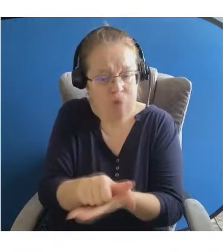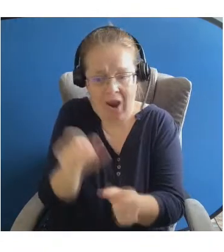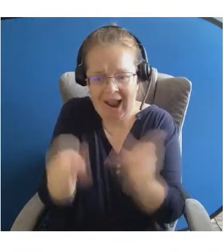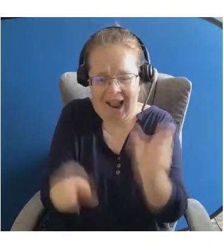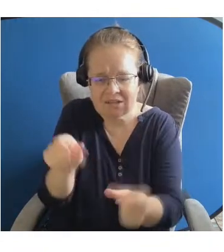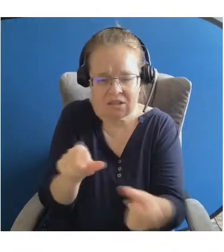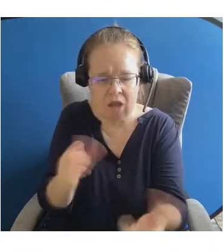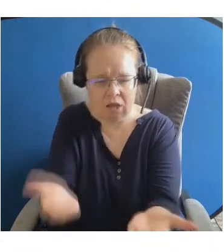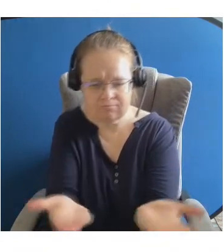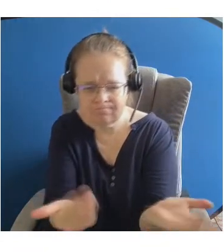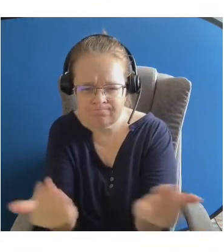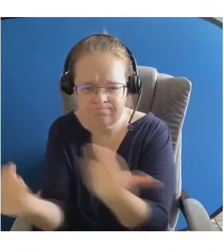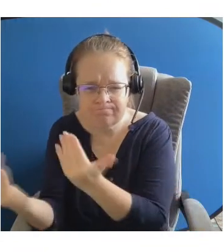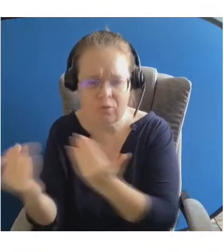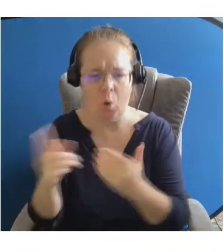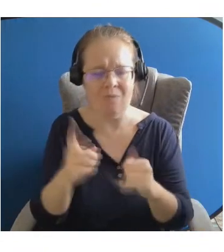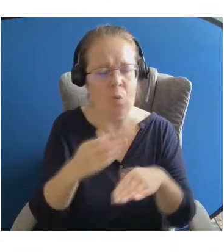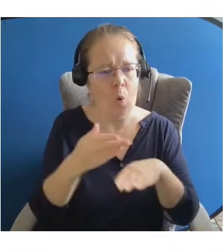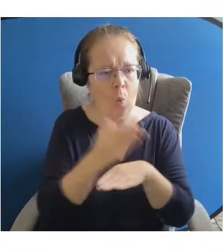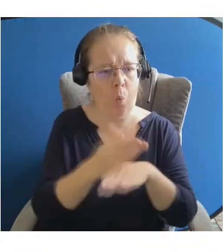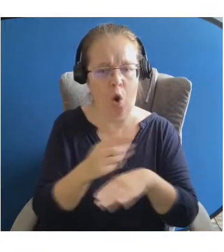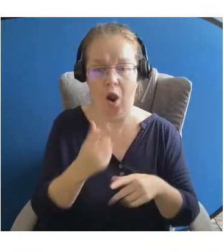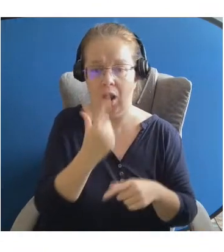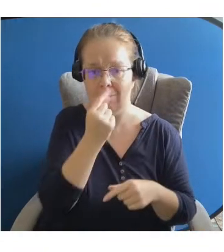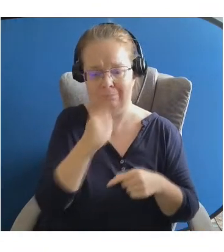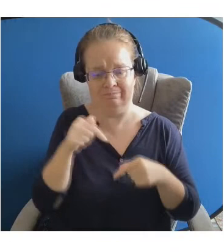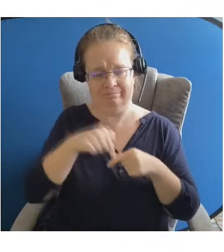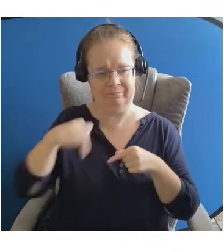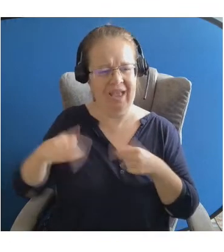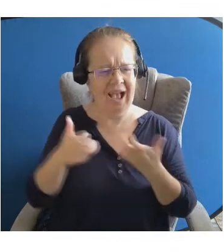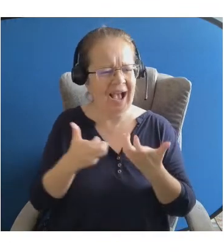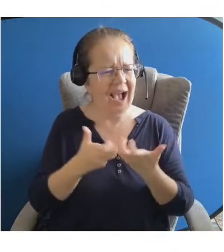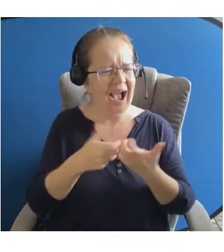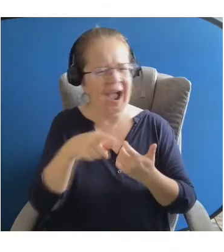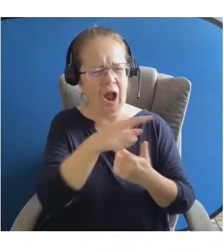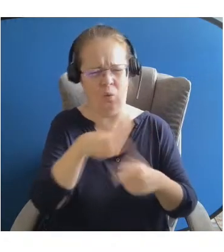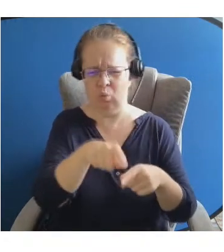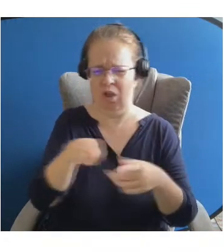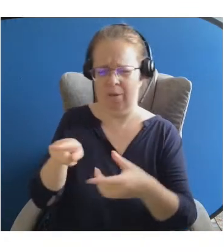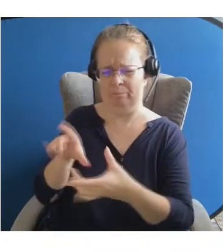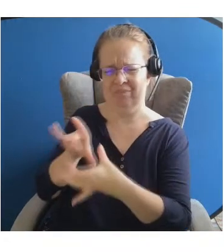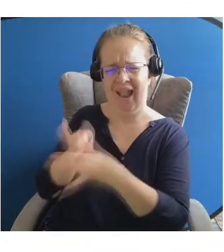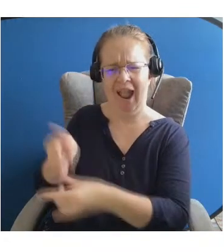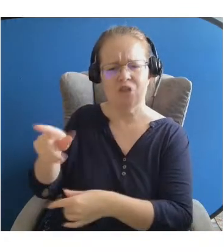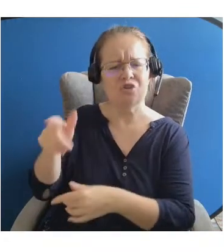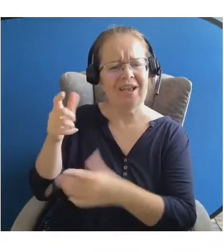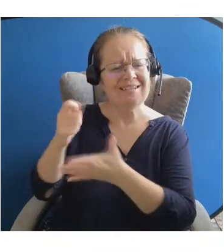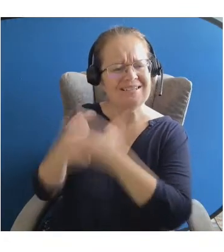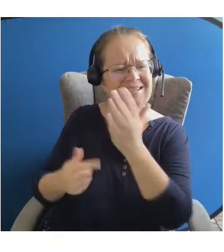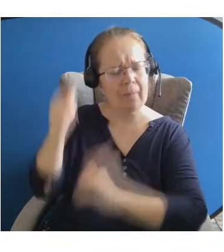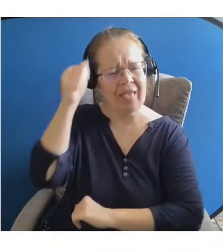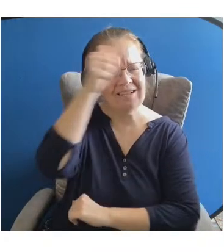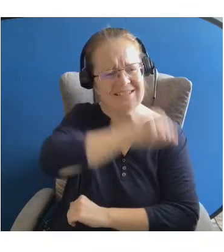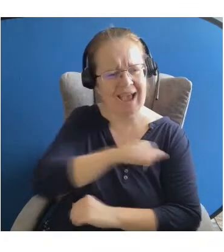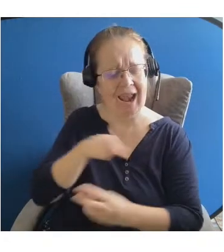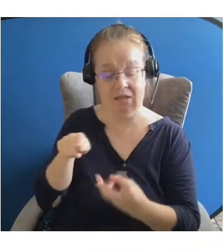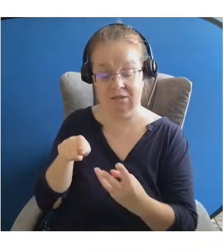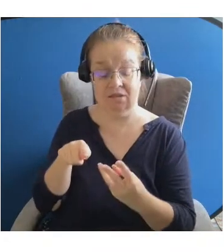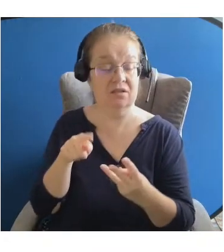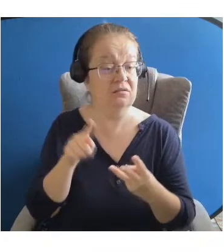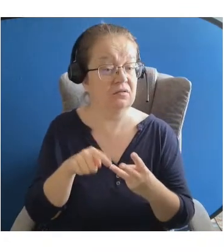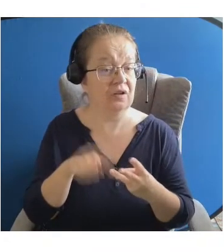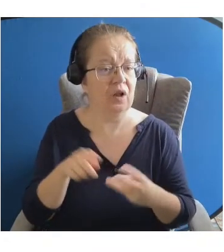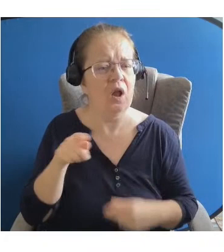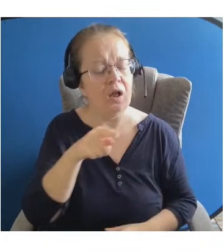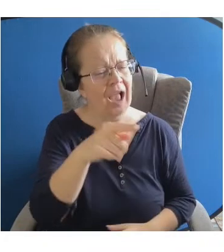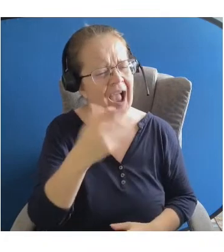for work opportunities? And how do you engage with disabled talent? And then finally, Holly, what role do